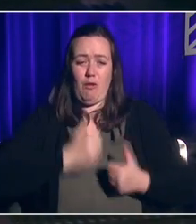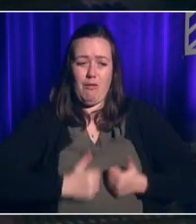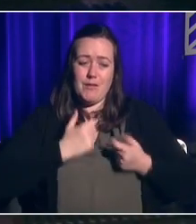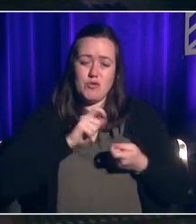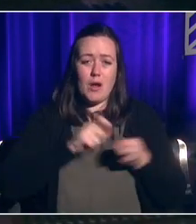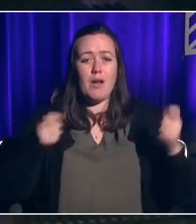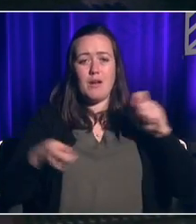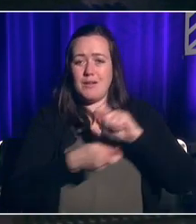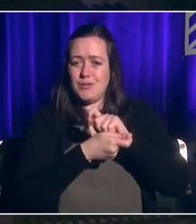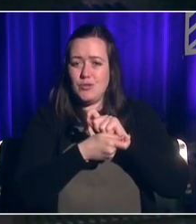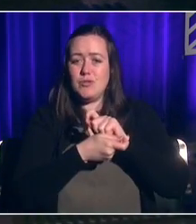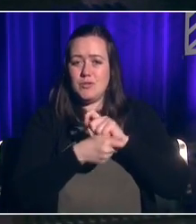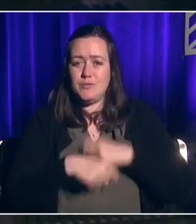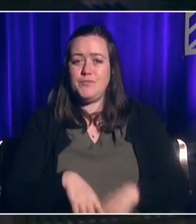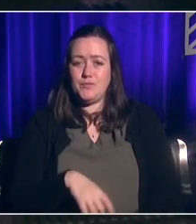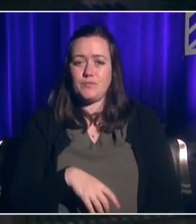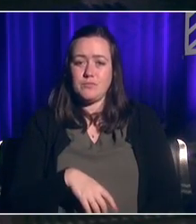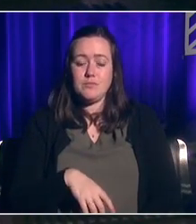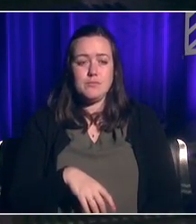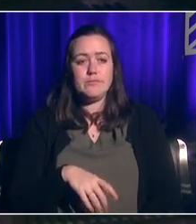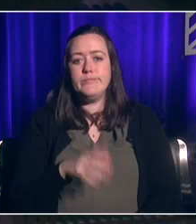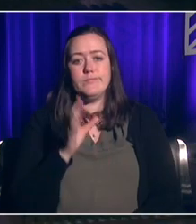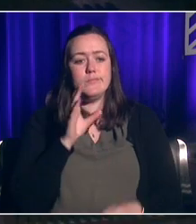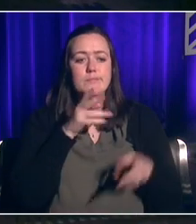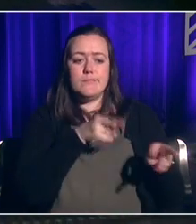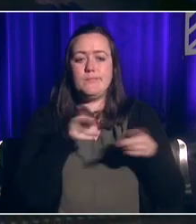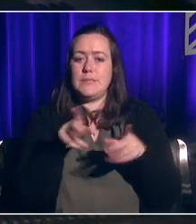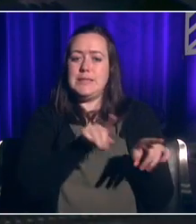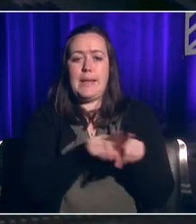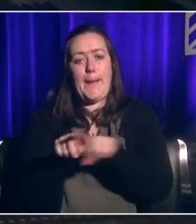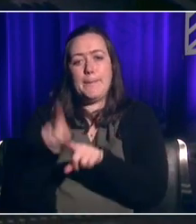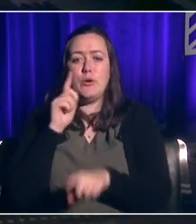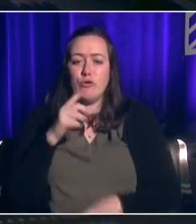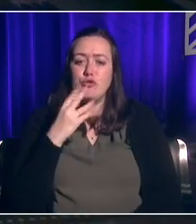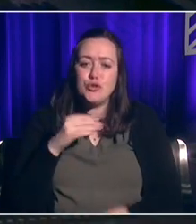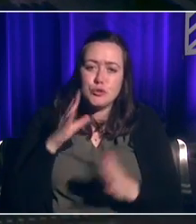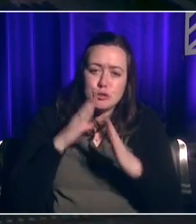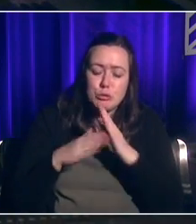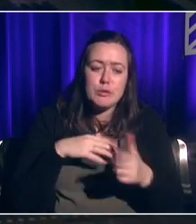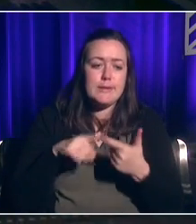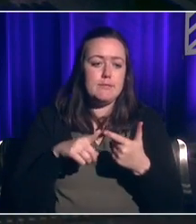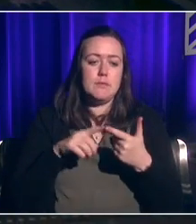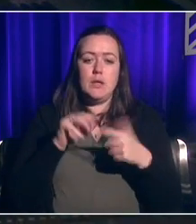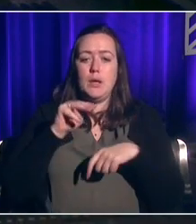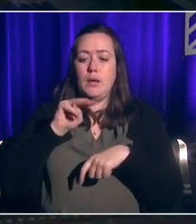Muslim American community, the Jewish community, for women,